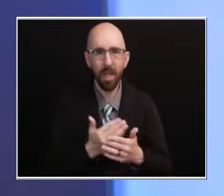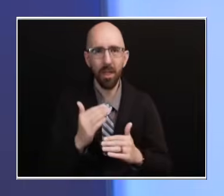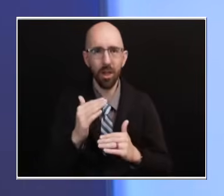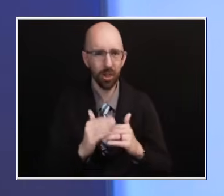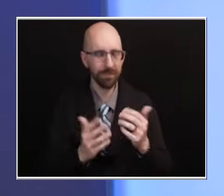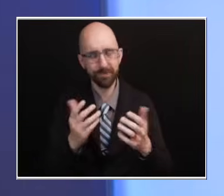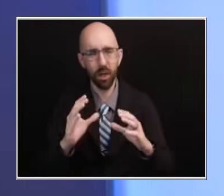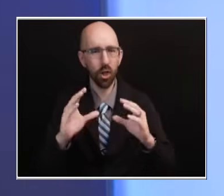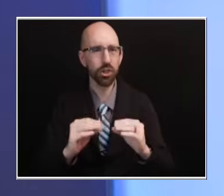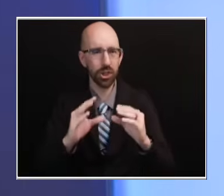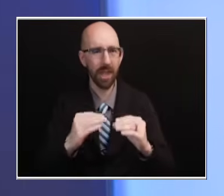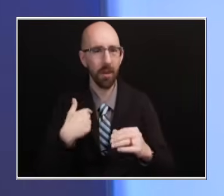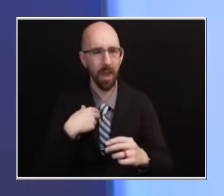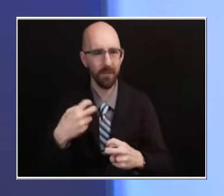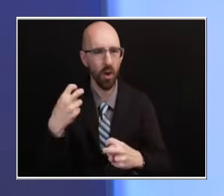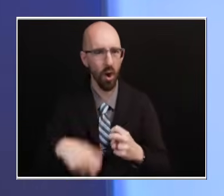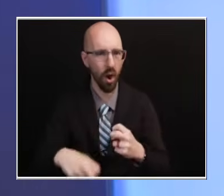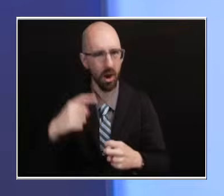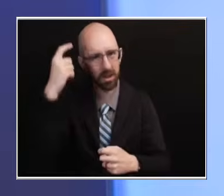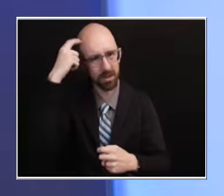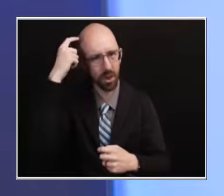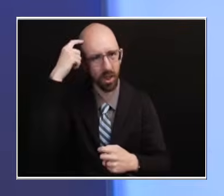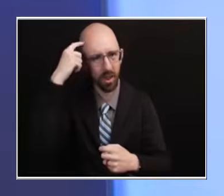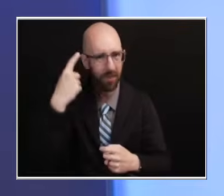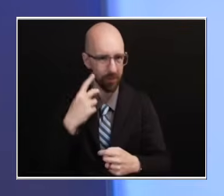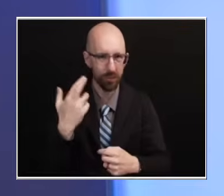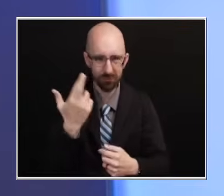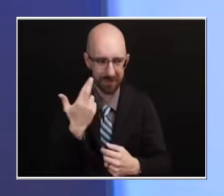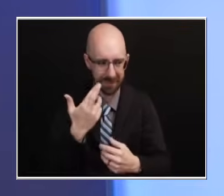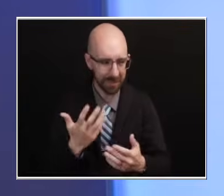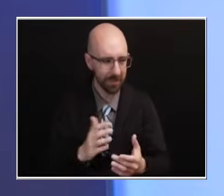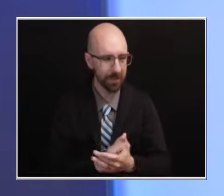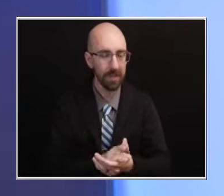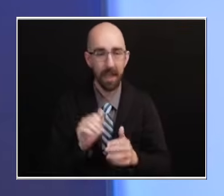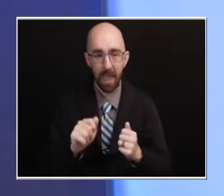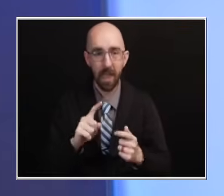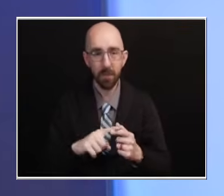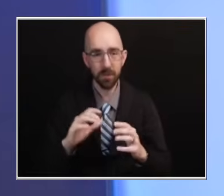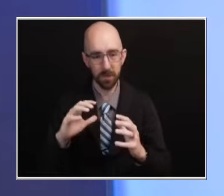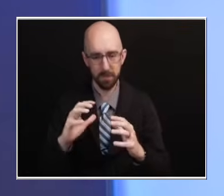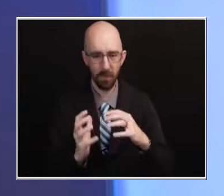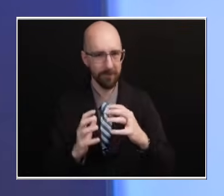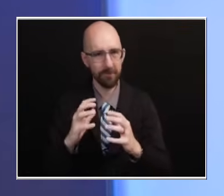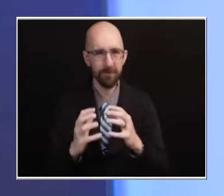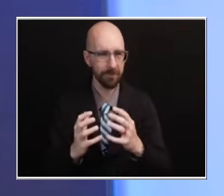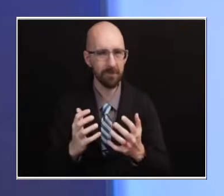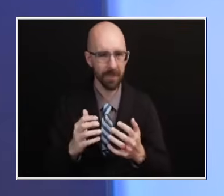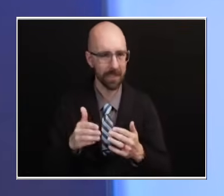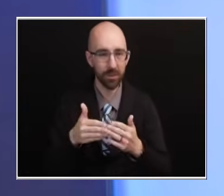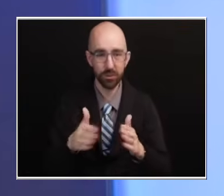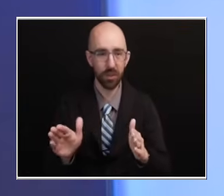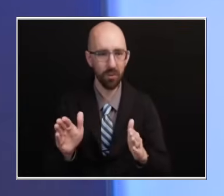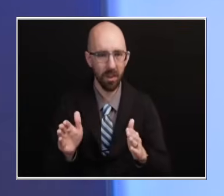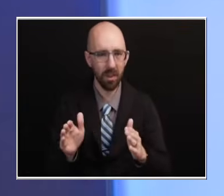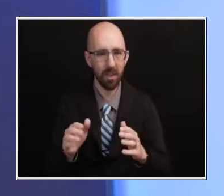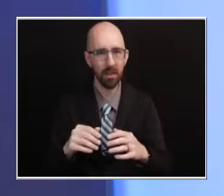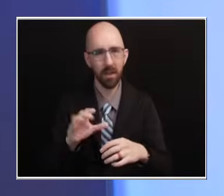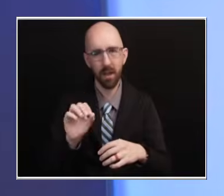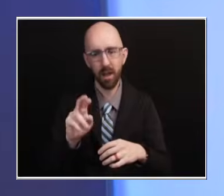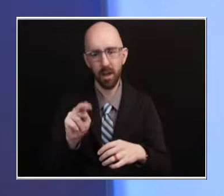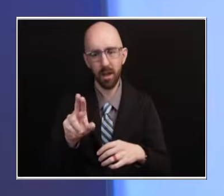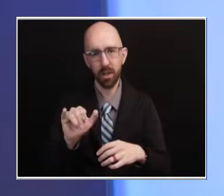very hard skull for a reason, and it's able to move around. I think in general, concussion is more of the